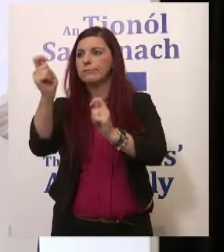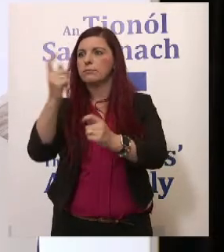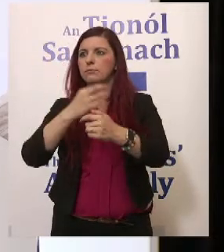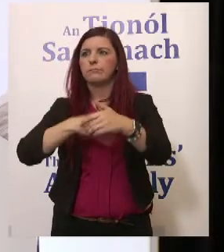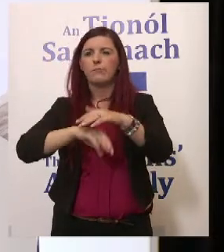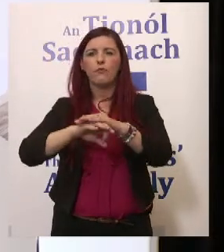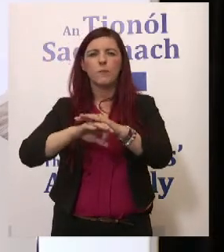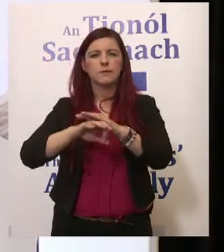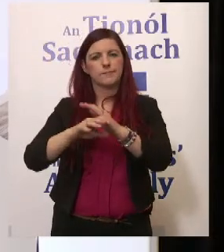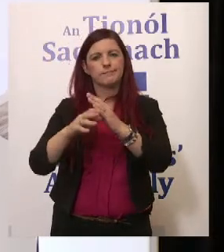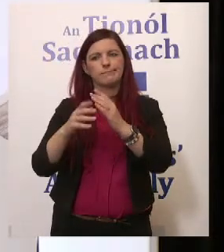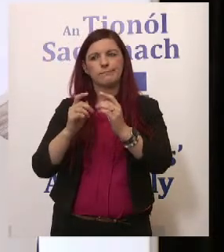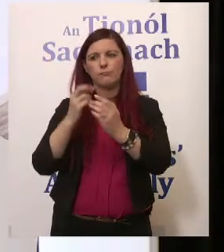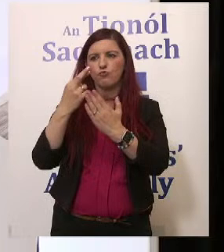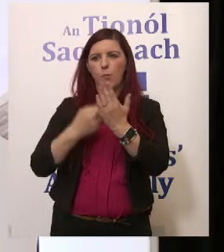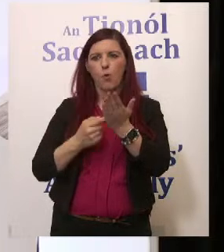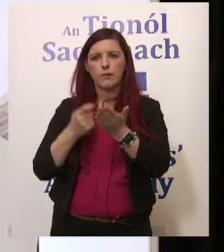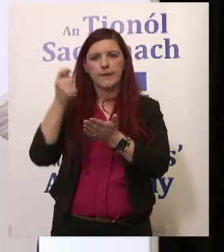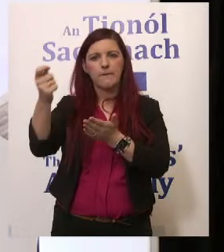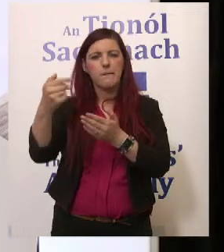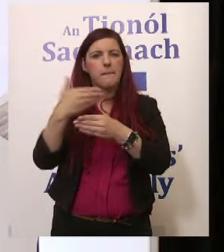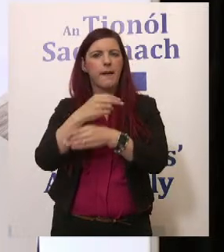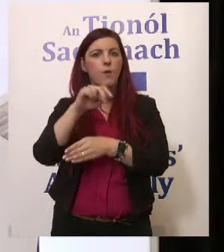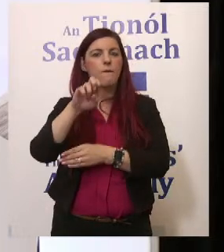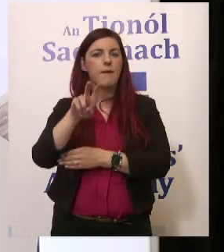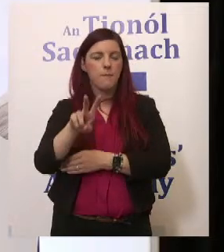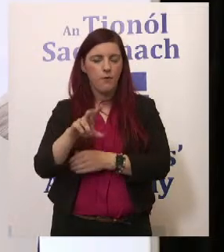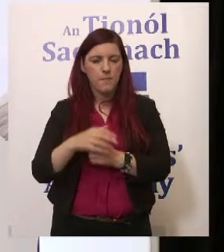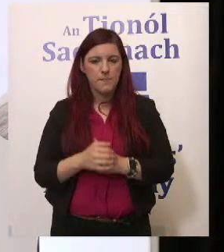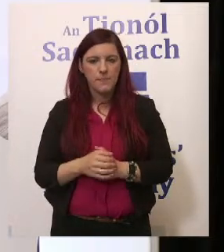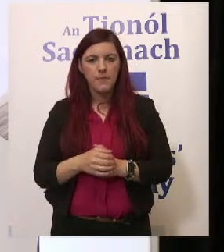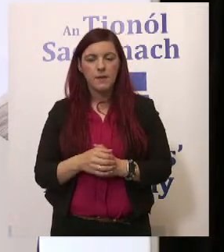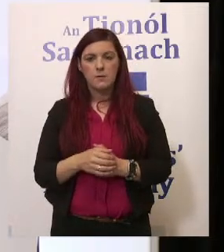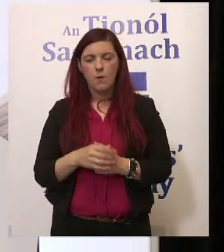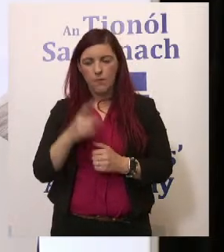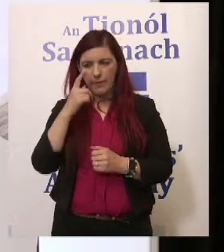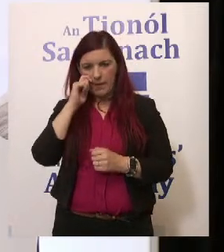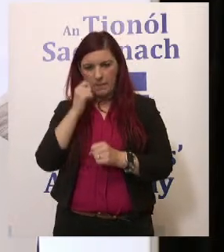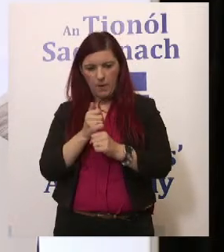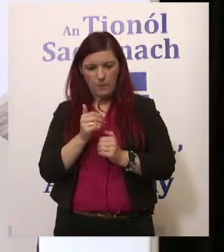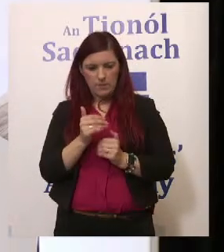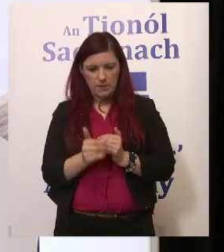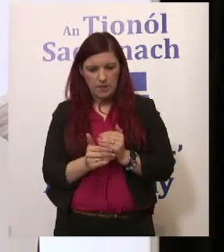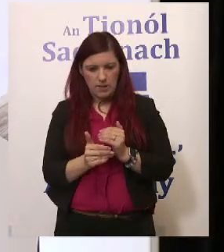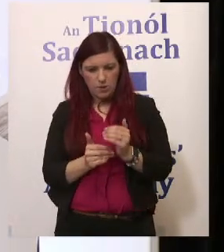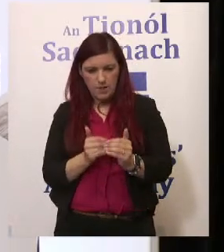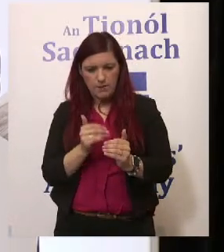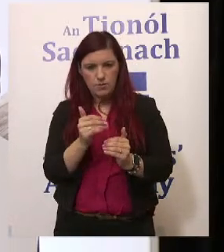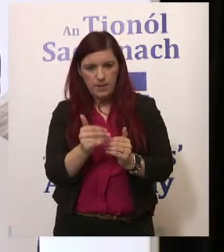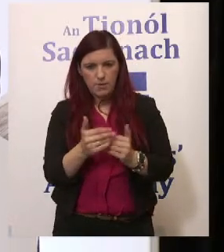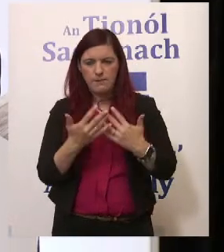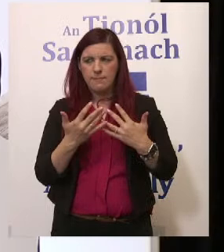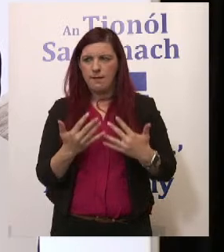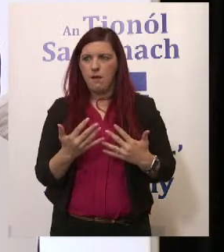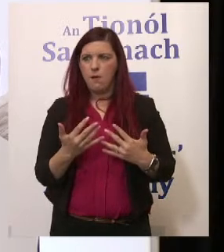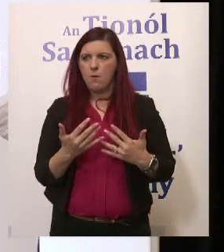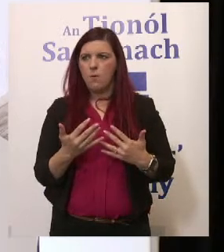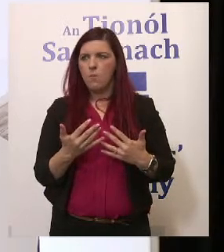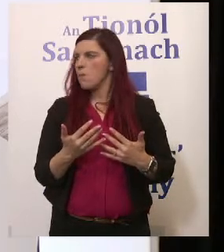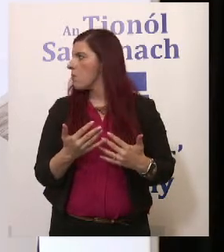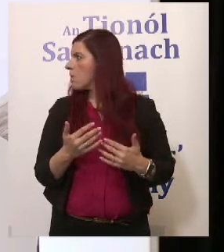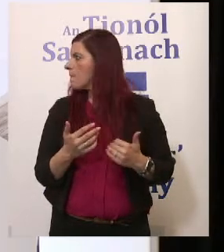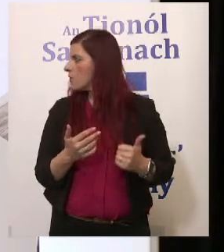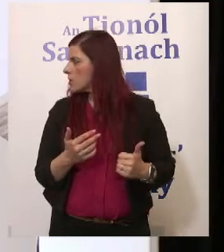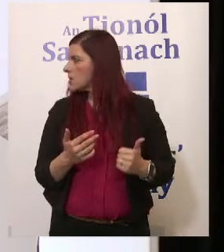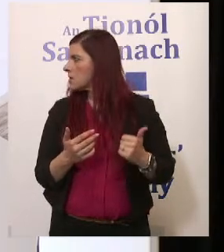Oireachtas by November. So if you look at the stages that we're through, we're on stage, the third